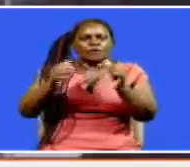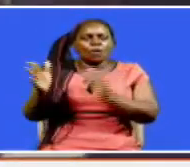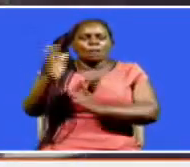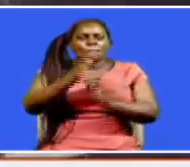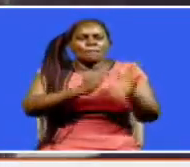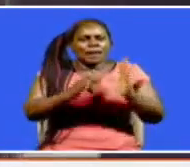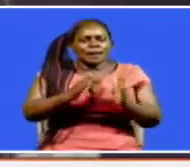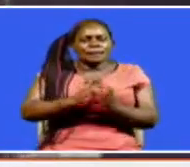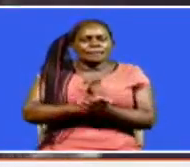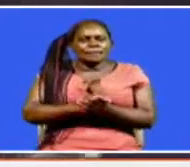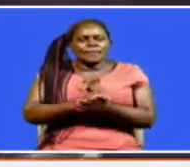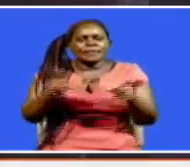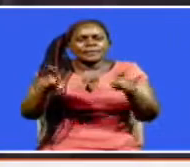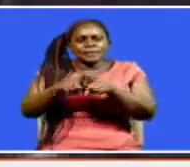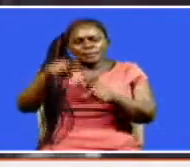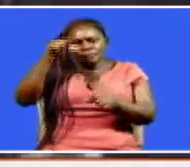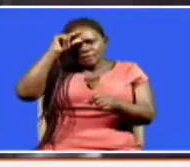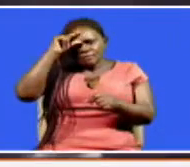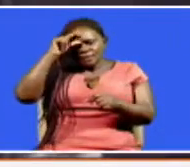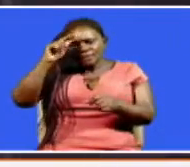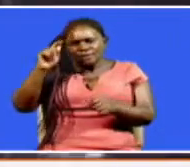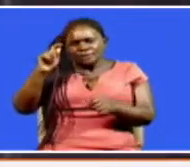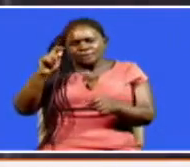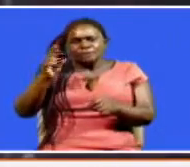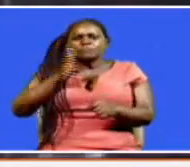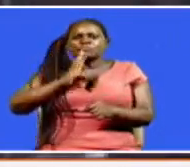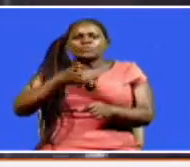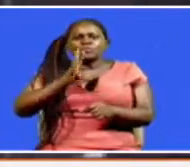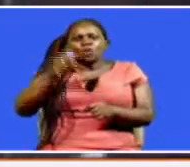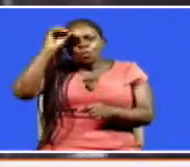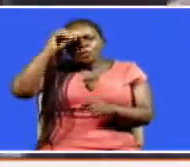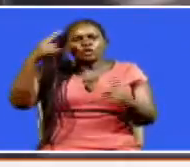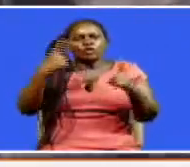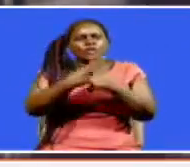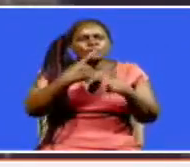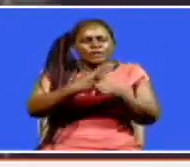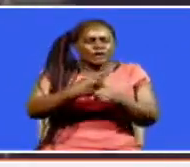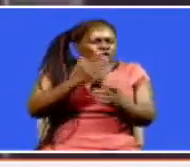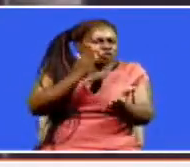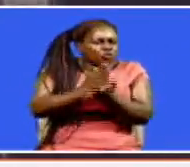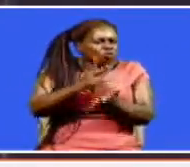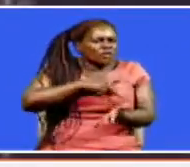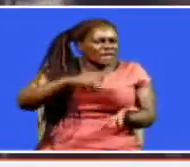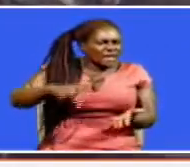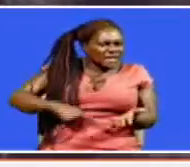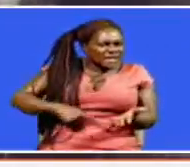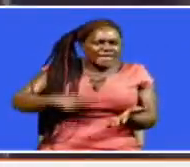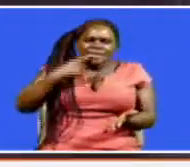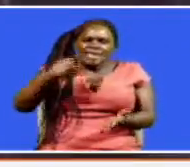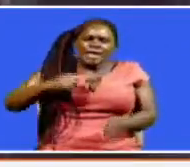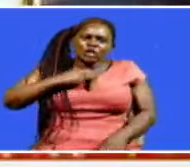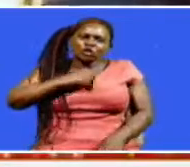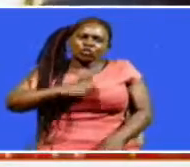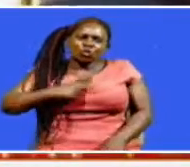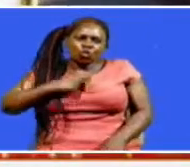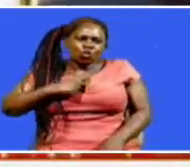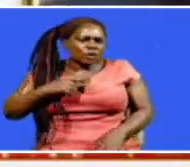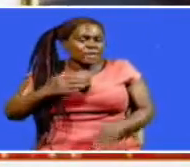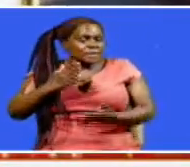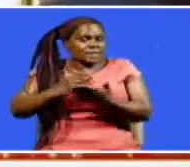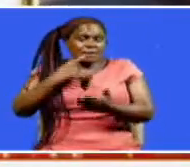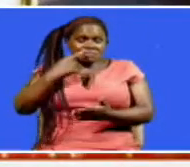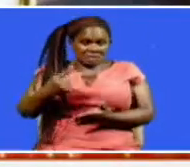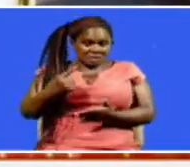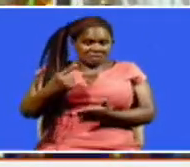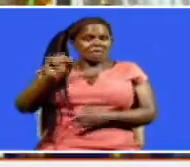reparations. The statement has left Kenyans divided on opinion as to whether the king really apologized to Kenyans. With some